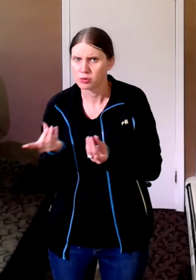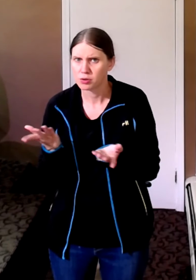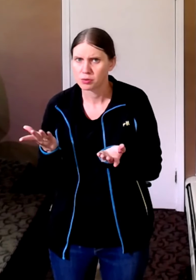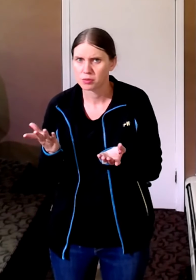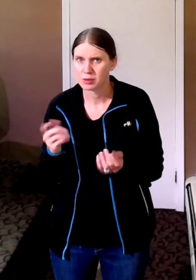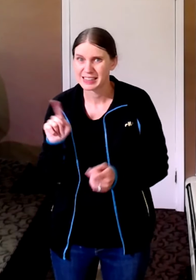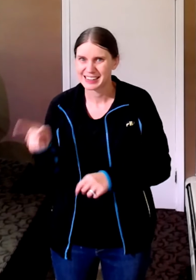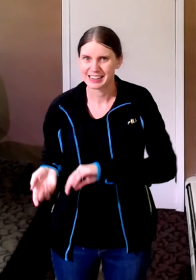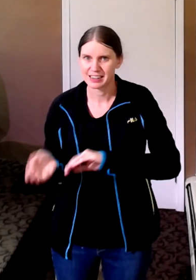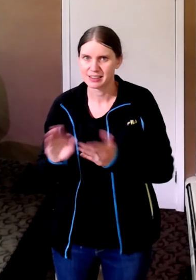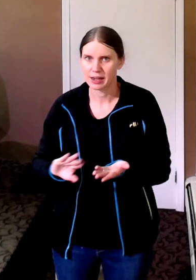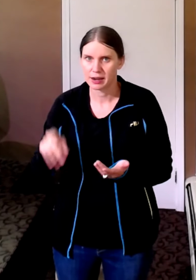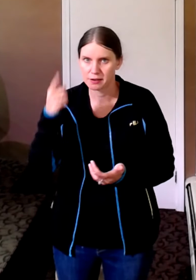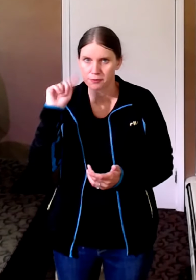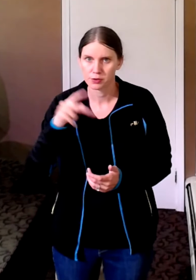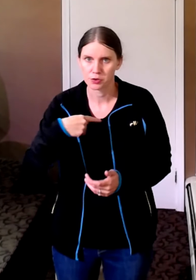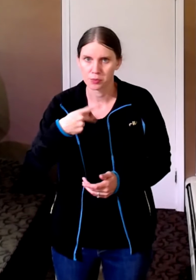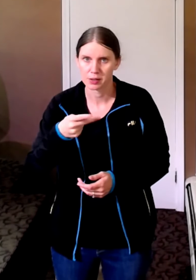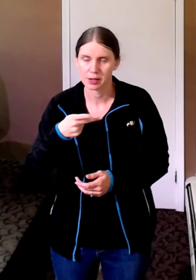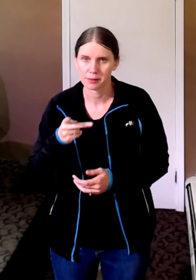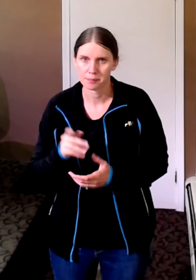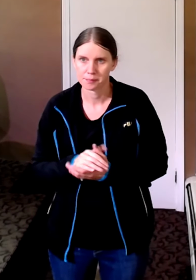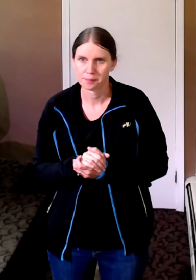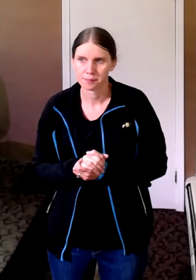died for us.